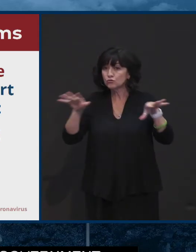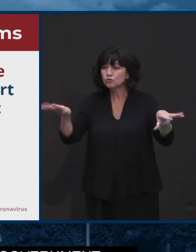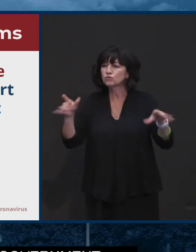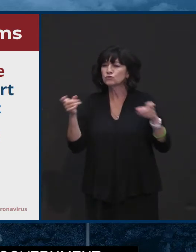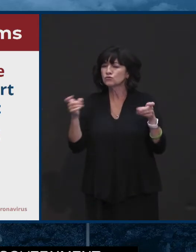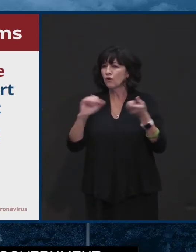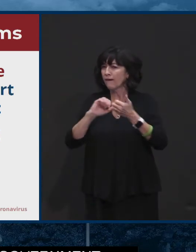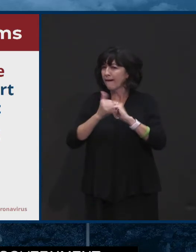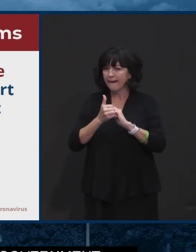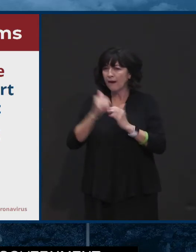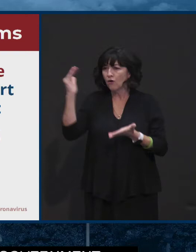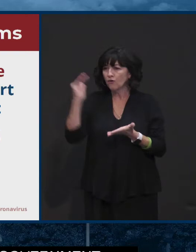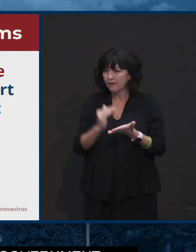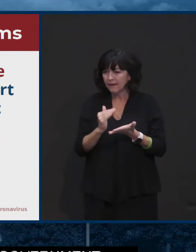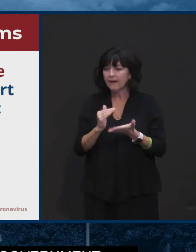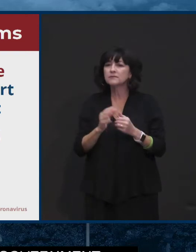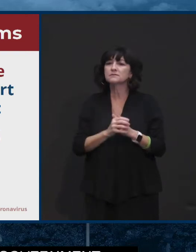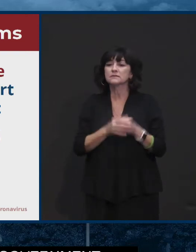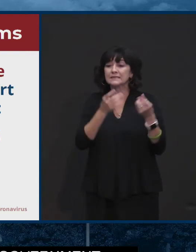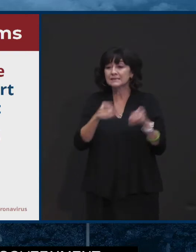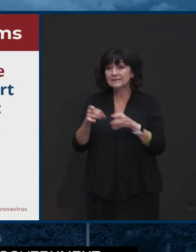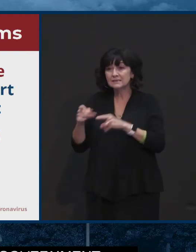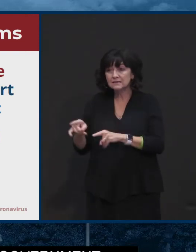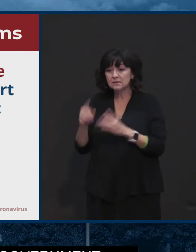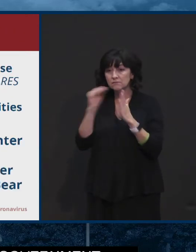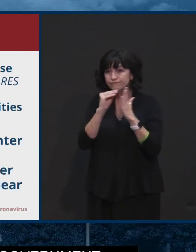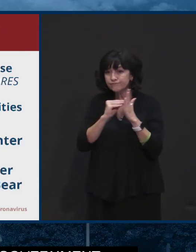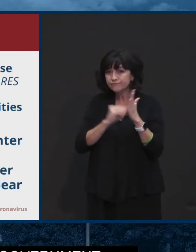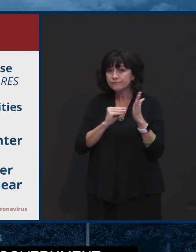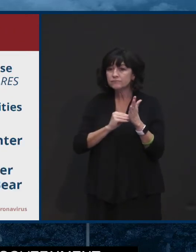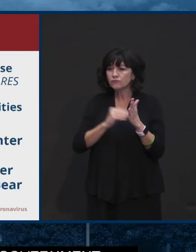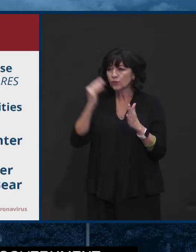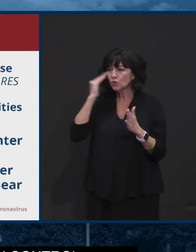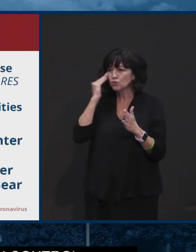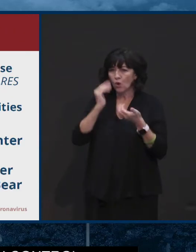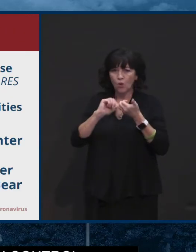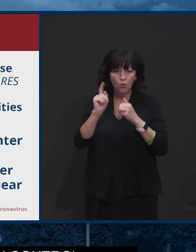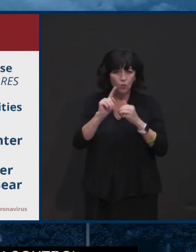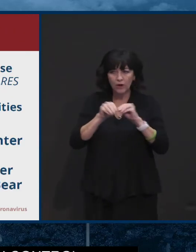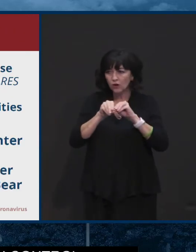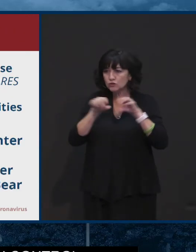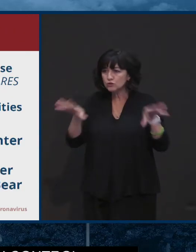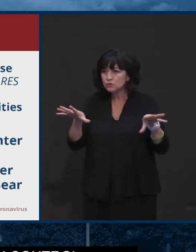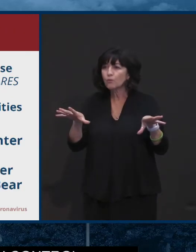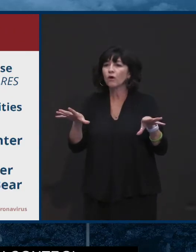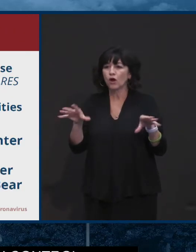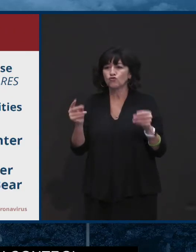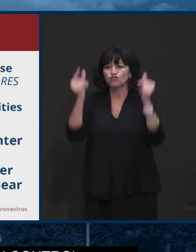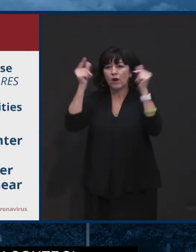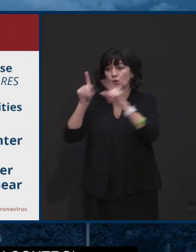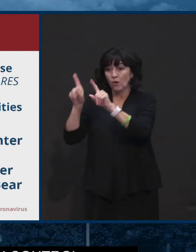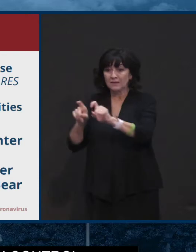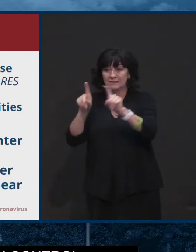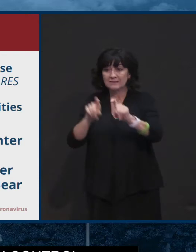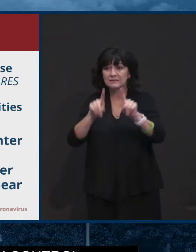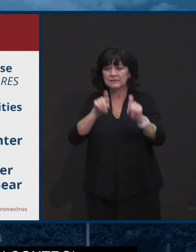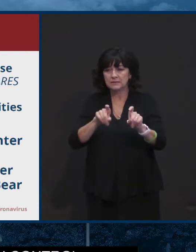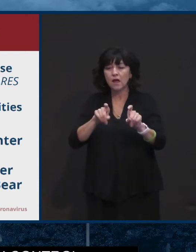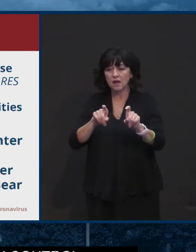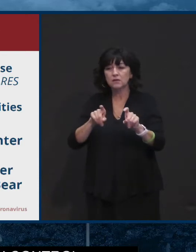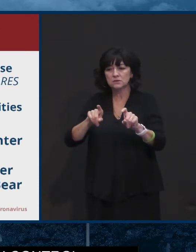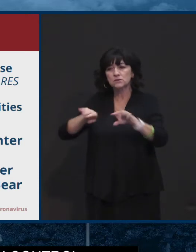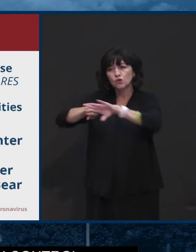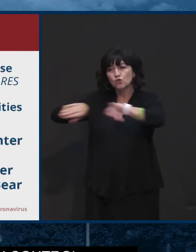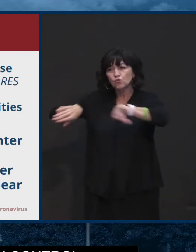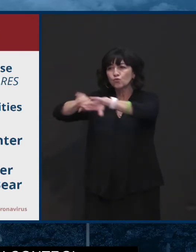general incident response. And then additionally, this is something that we have heard over and over again from